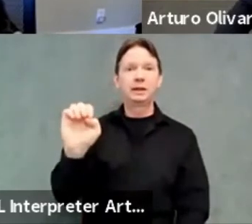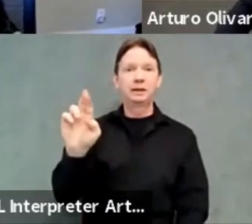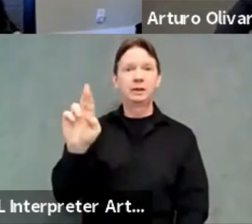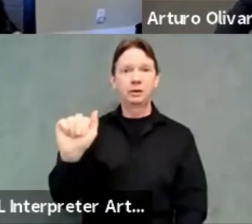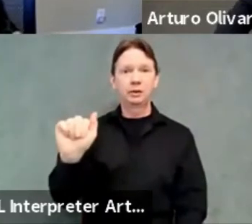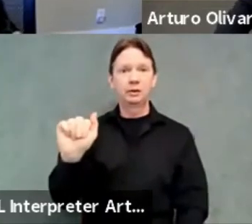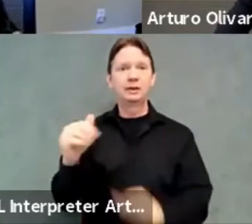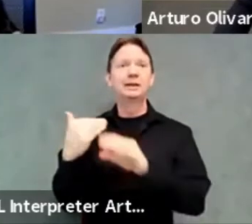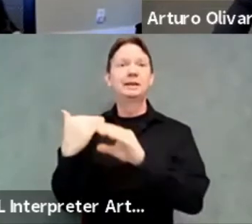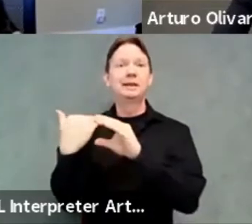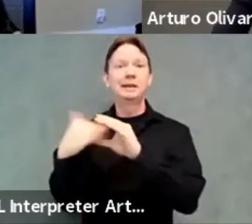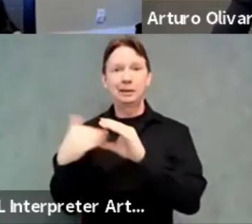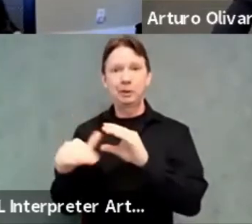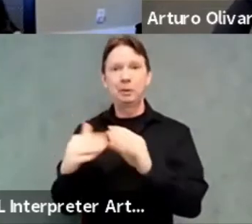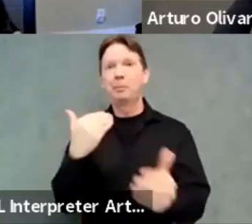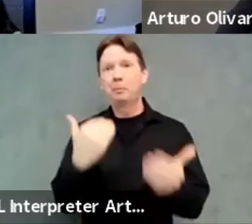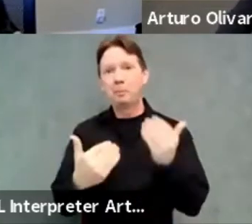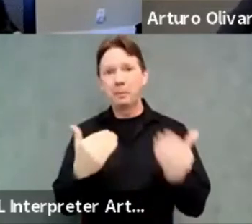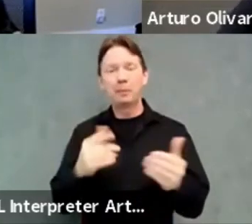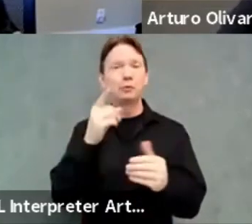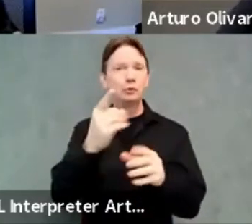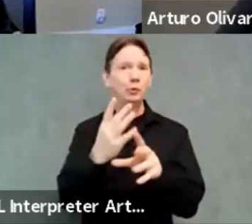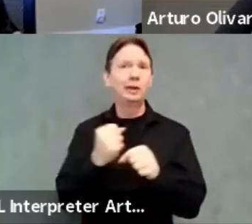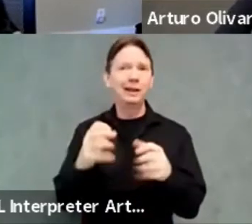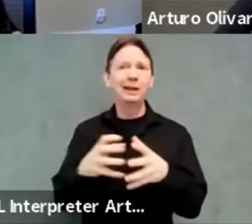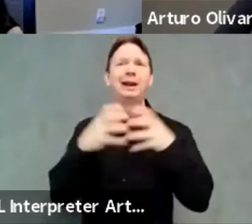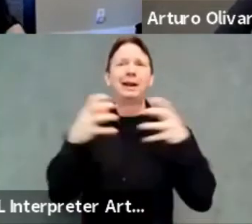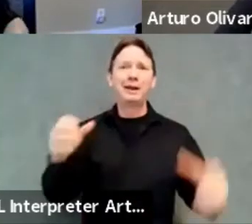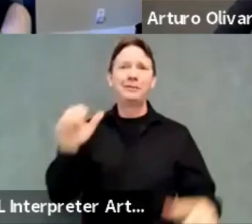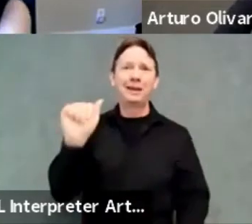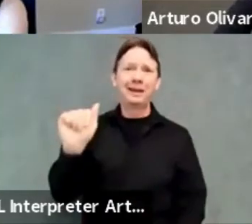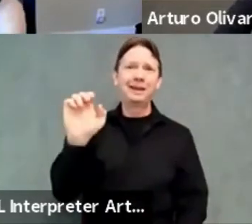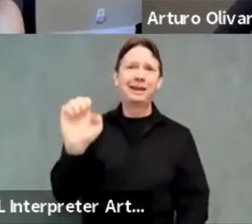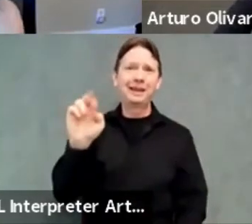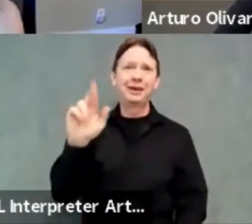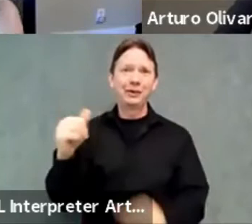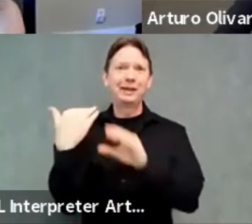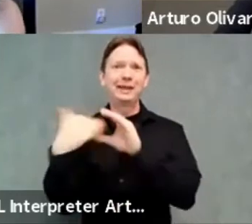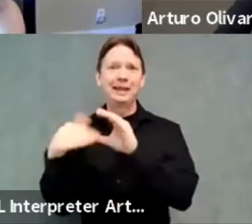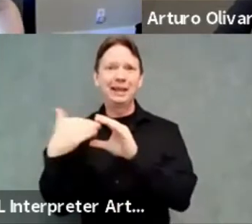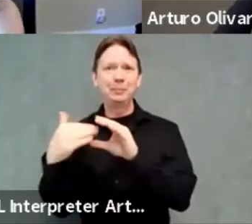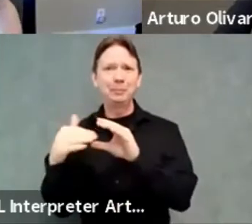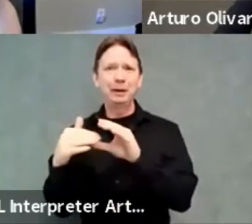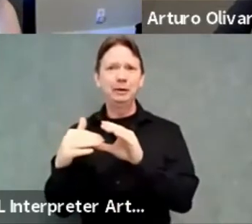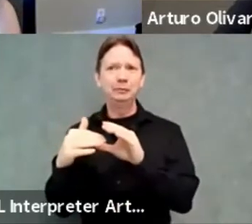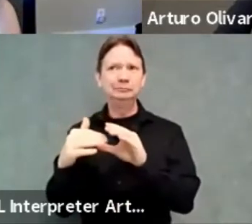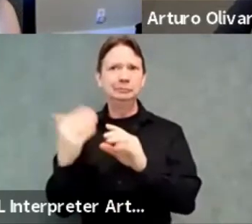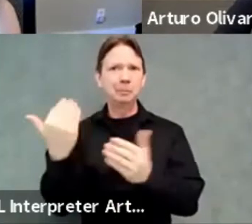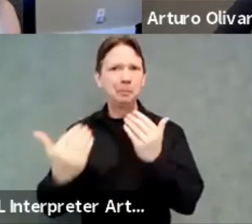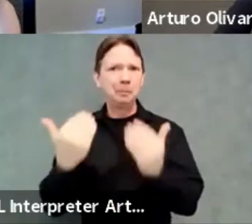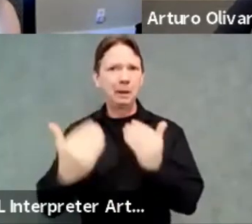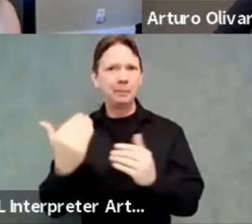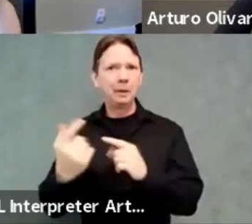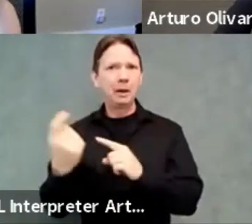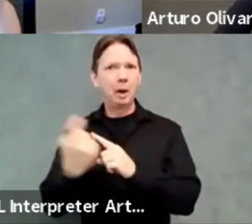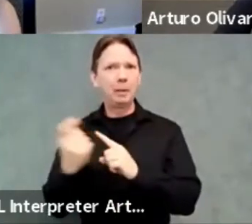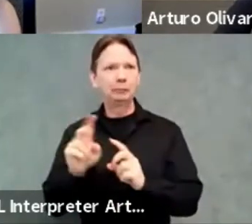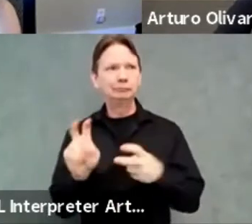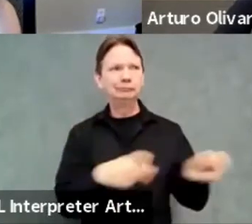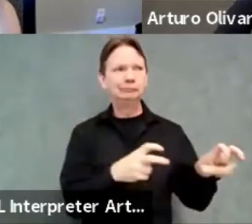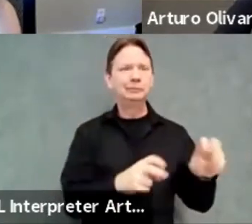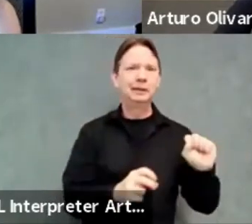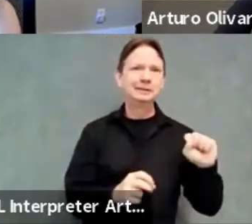spam, or where you just get so much of it, you miss it. So I know sometimes things go out and you don't see it, and that's not a problem. I'm more than happy to resend stuff.